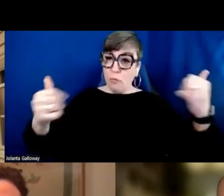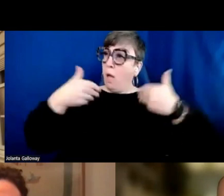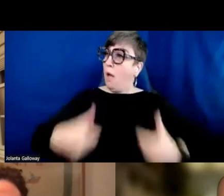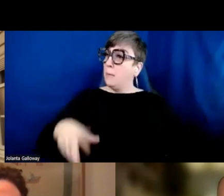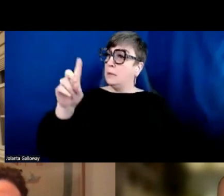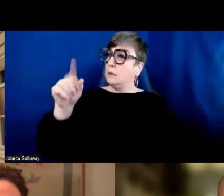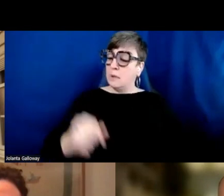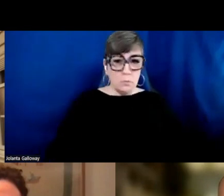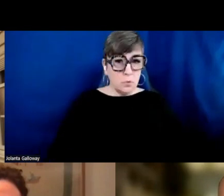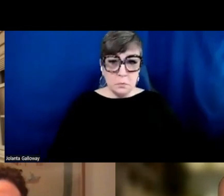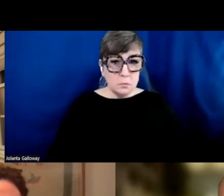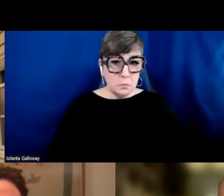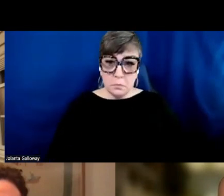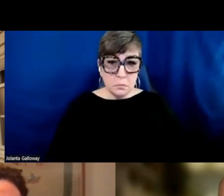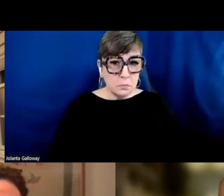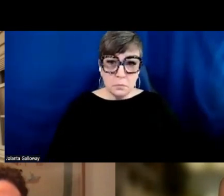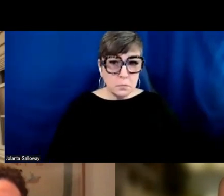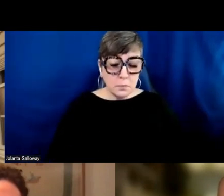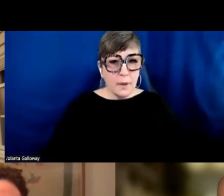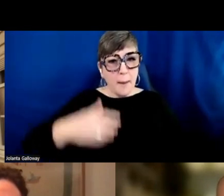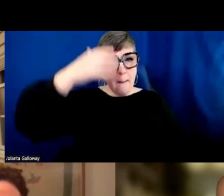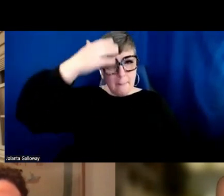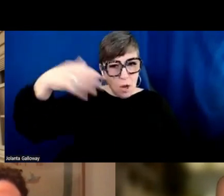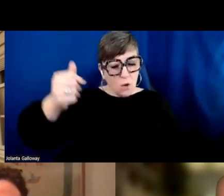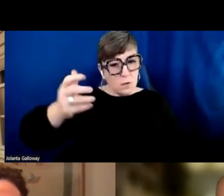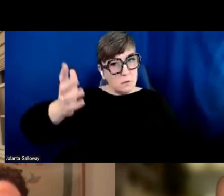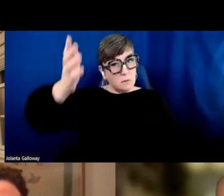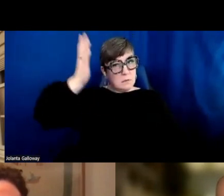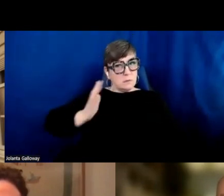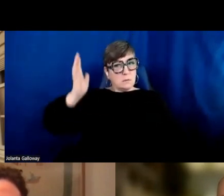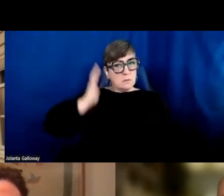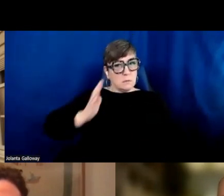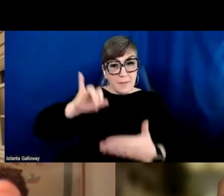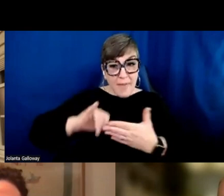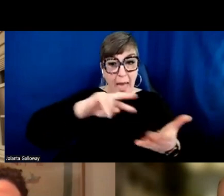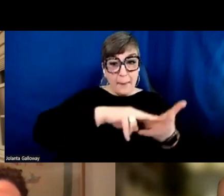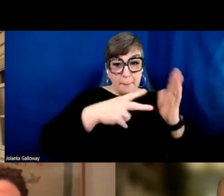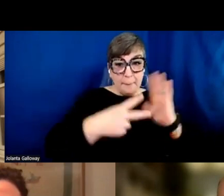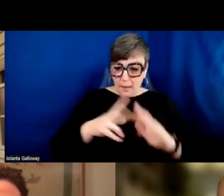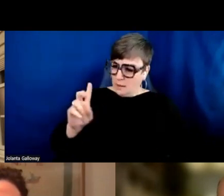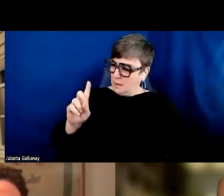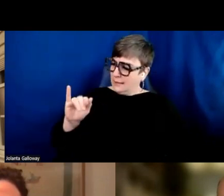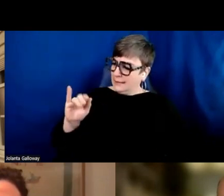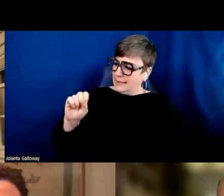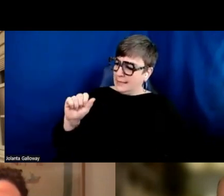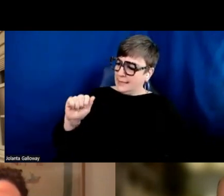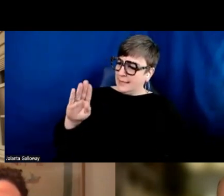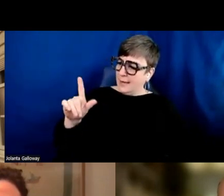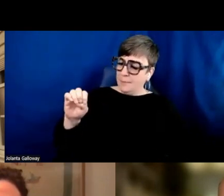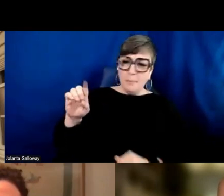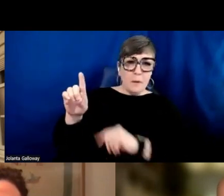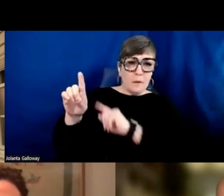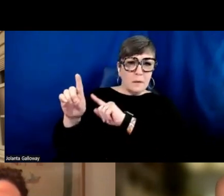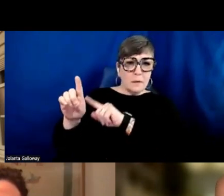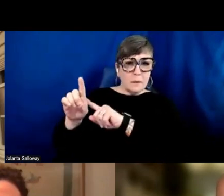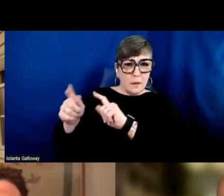um, that meaning of what disabled means changes over time. So part of, uh, what I